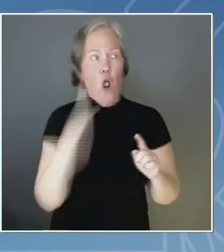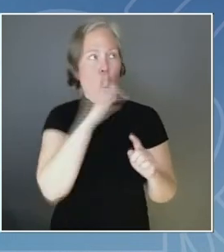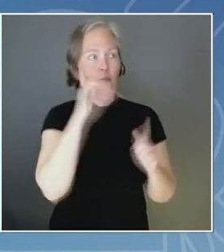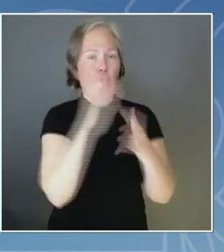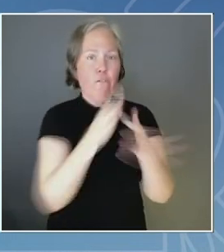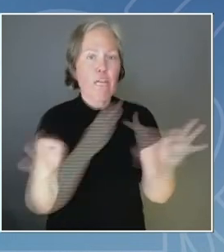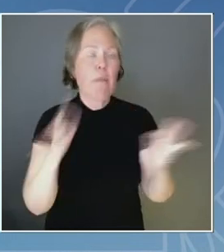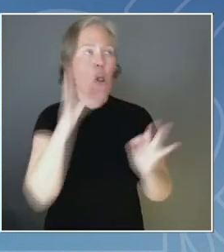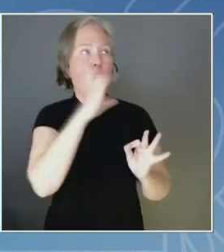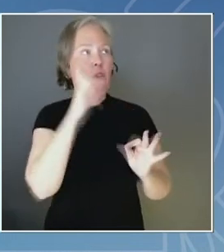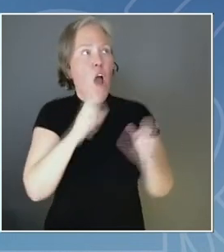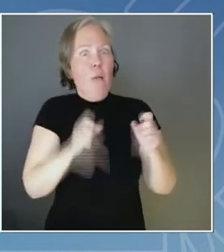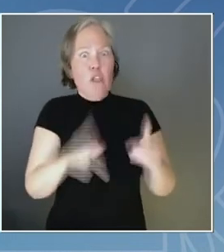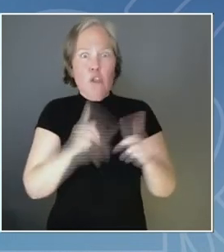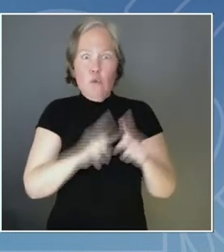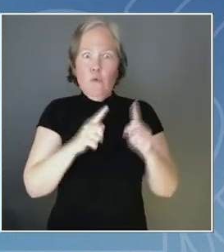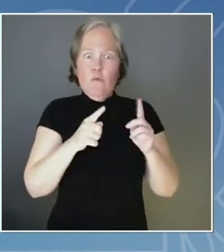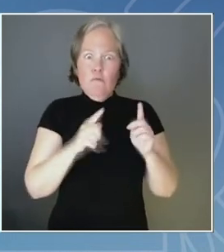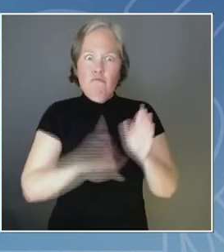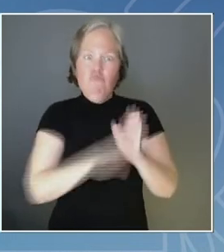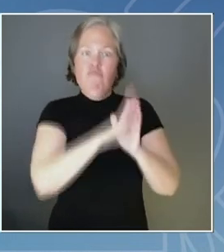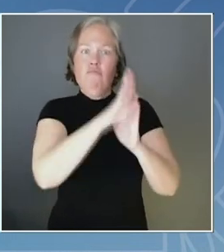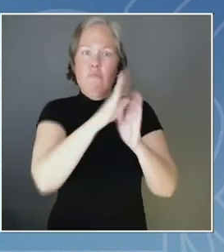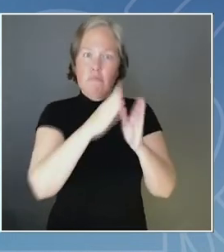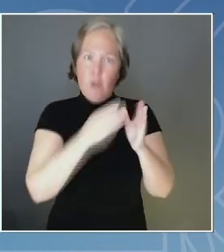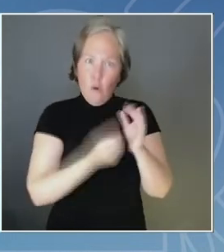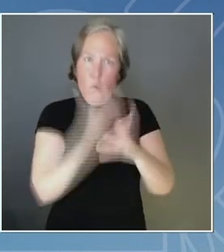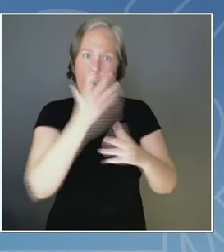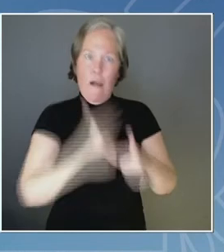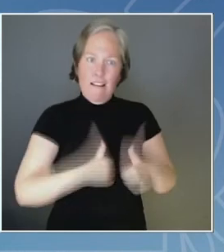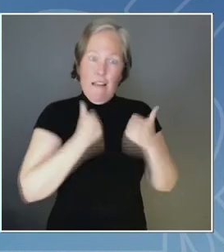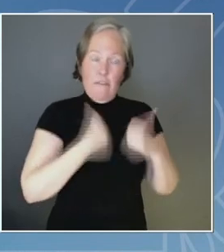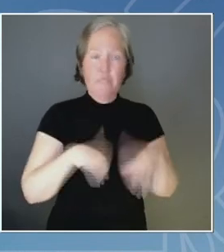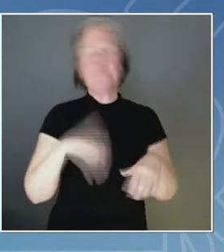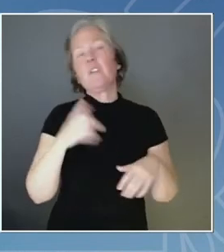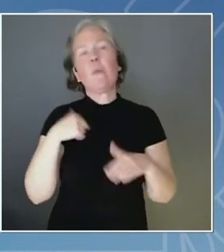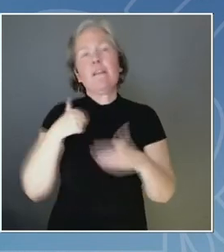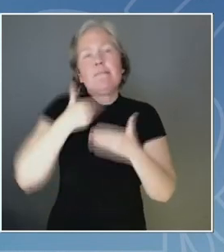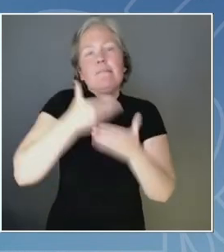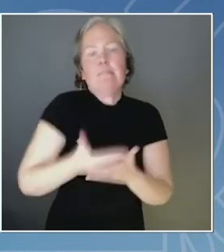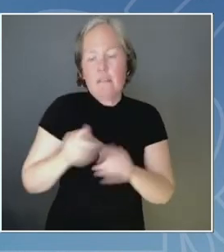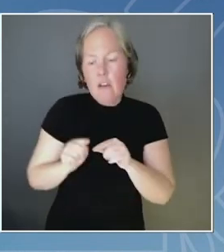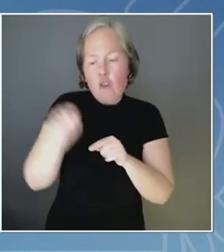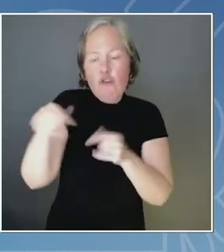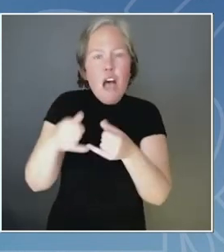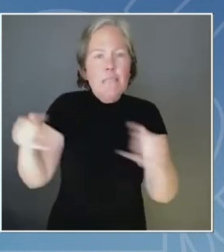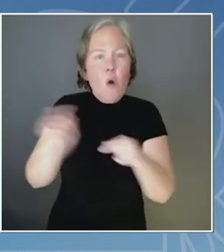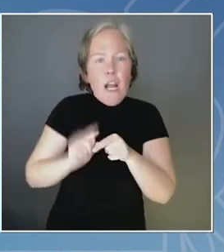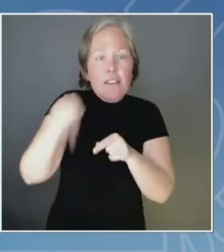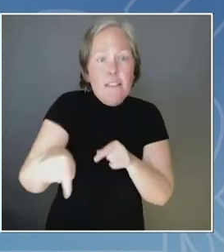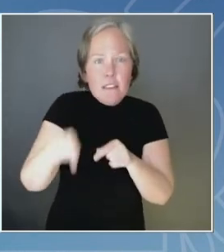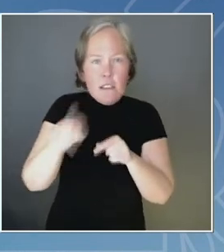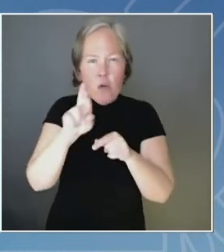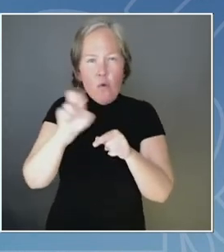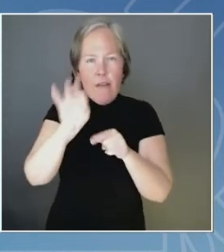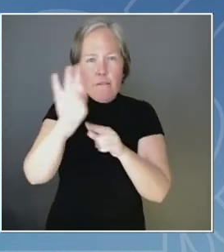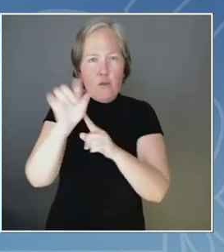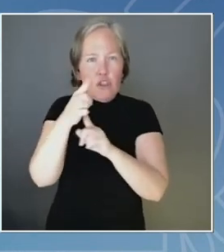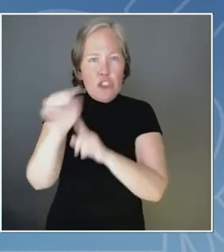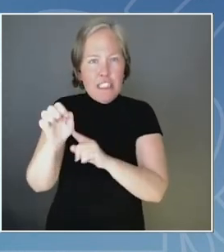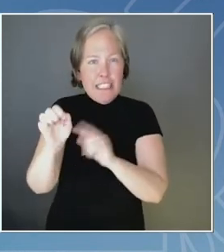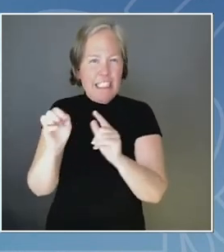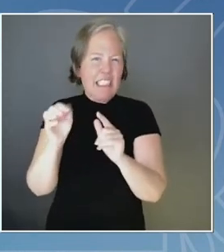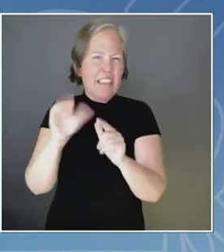to build a life. We made it to a refugee camp across the border, and we thought, we're finally safe. We're finally